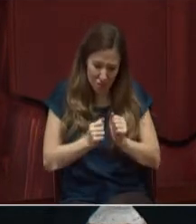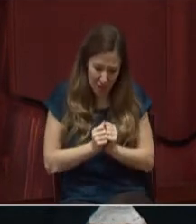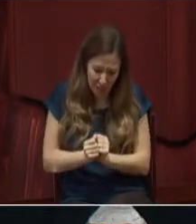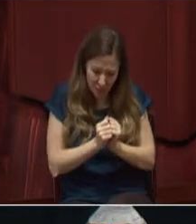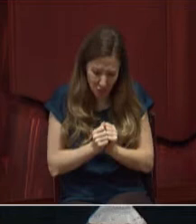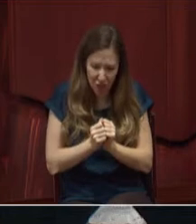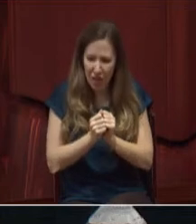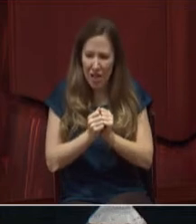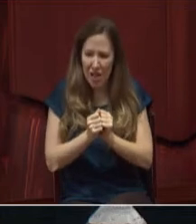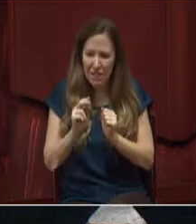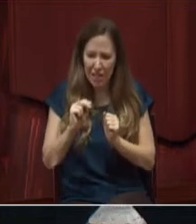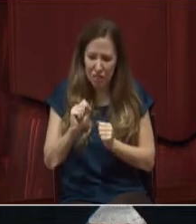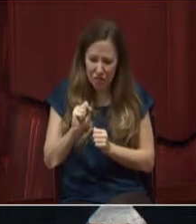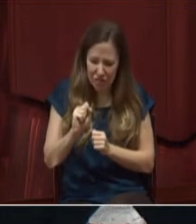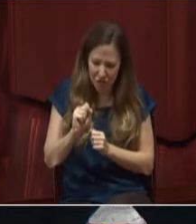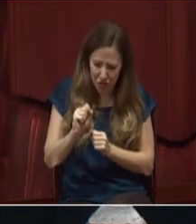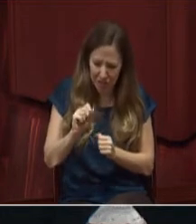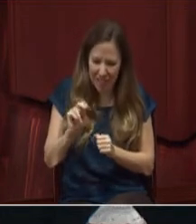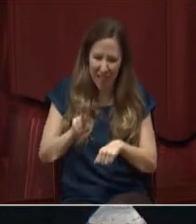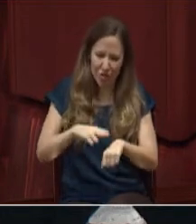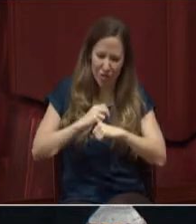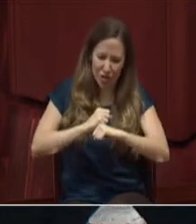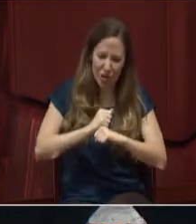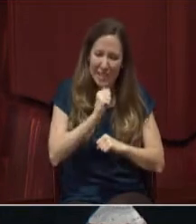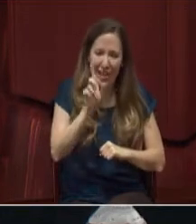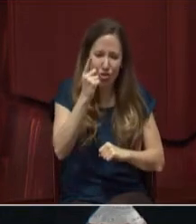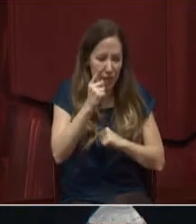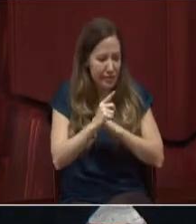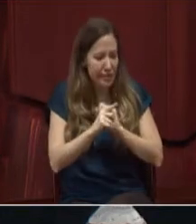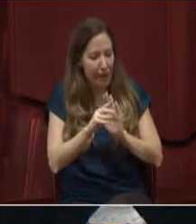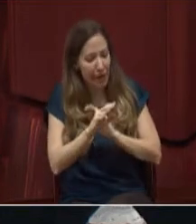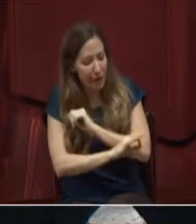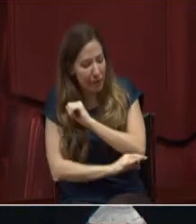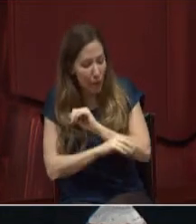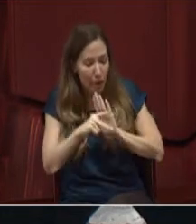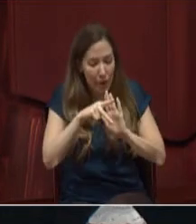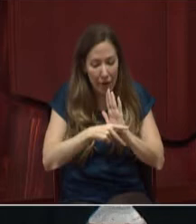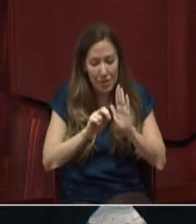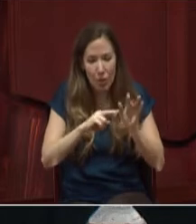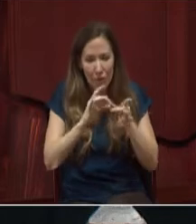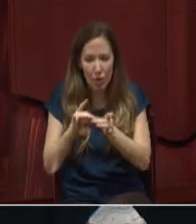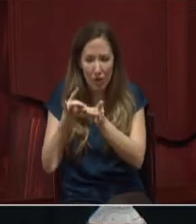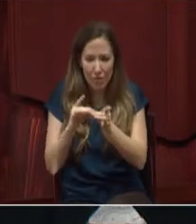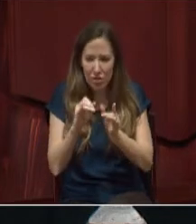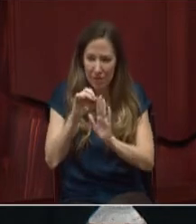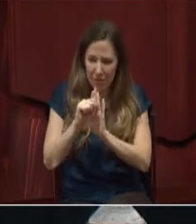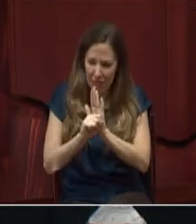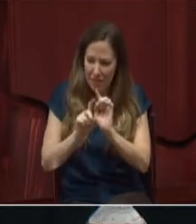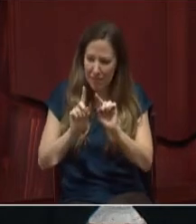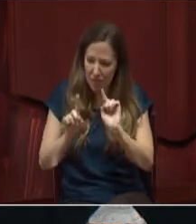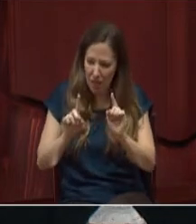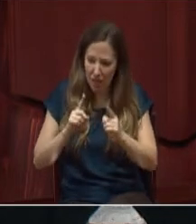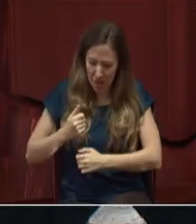it's not just foreign policy or particular policy toward an agglomeration of states, but it's military power,